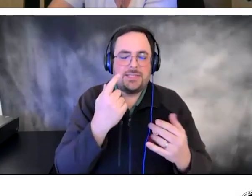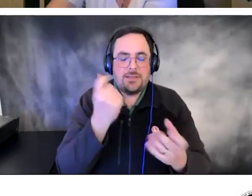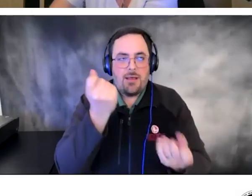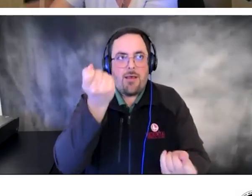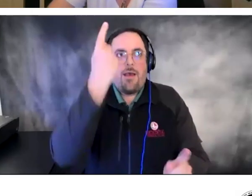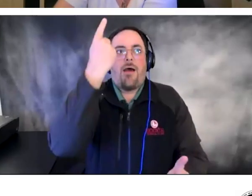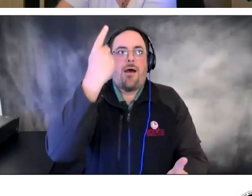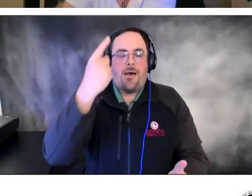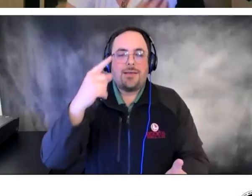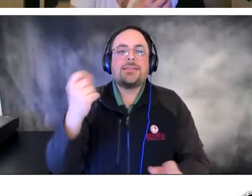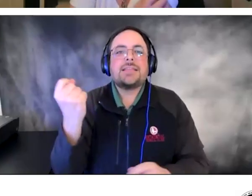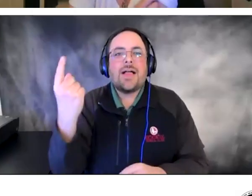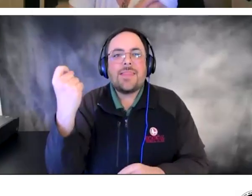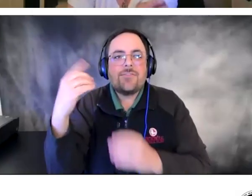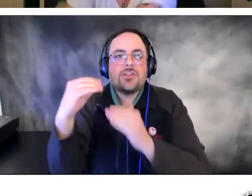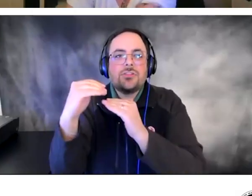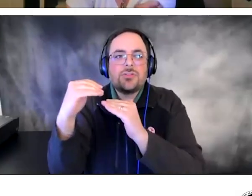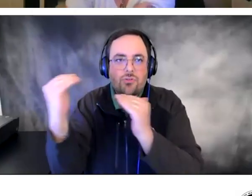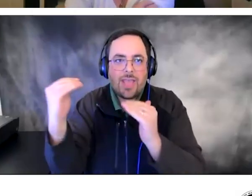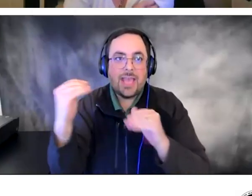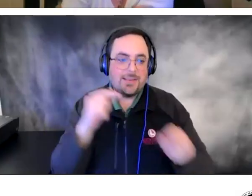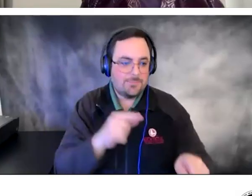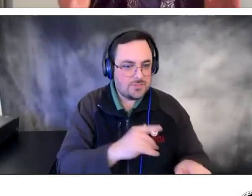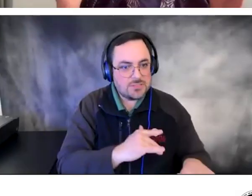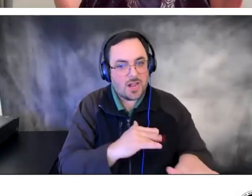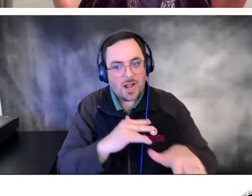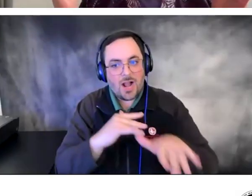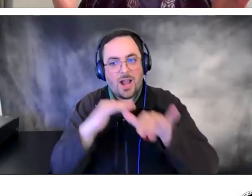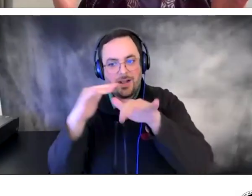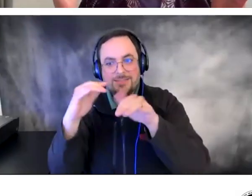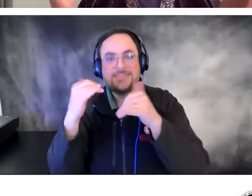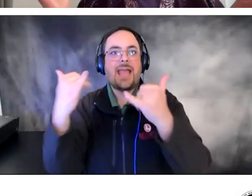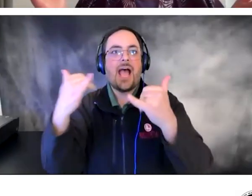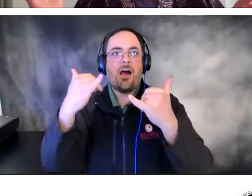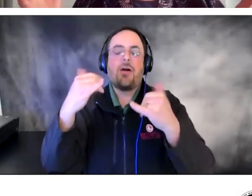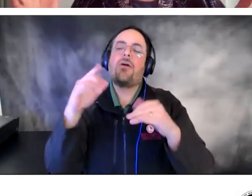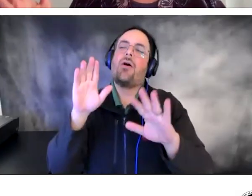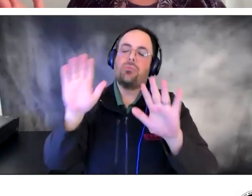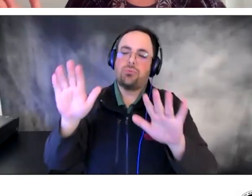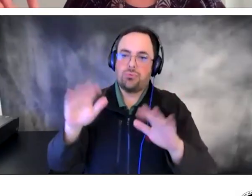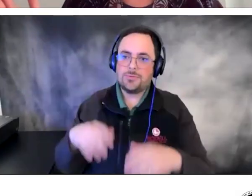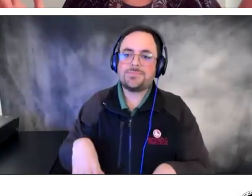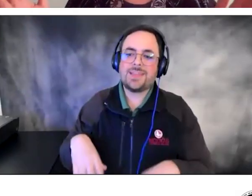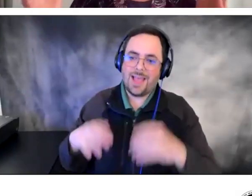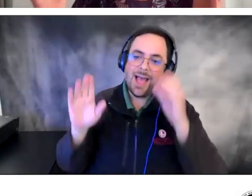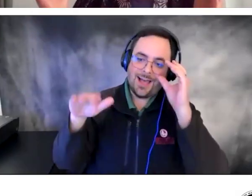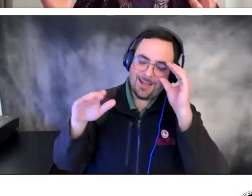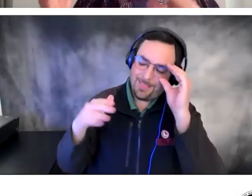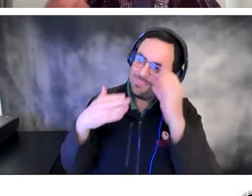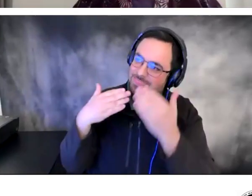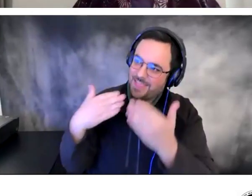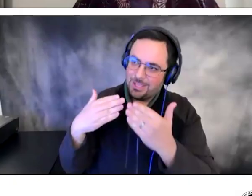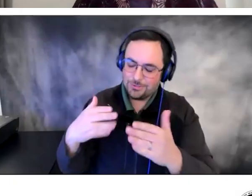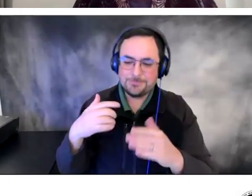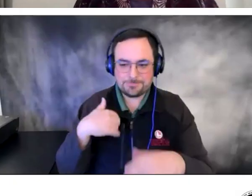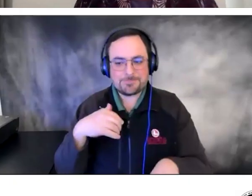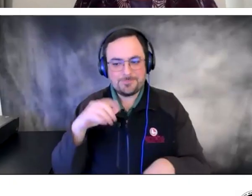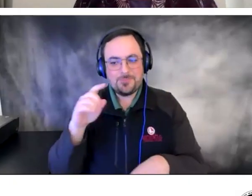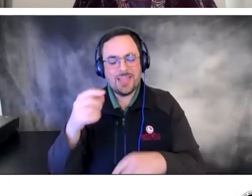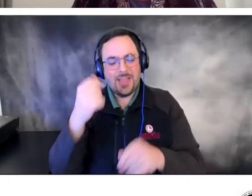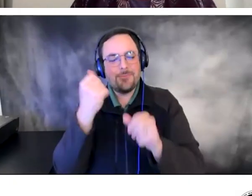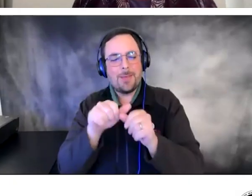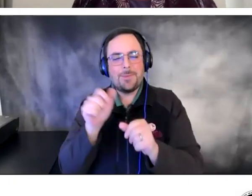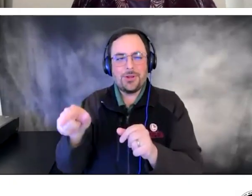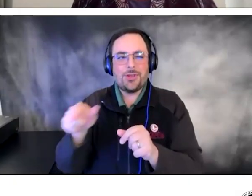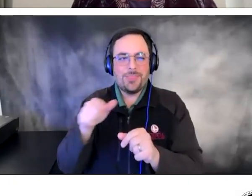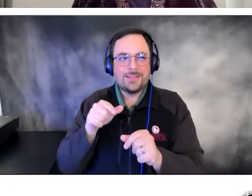in 11th grade and is taking off with it. Thank you so much. I've written a story about a boy whose mother's allowed me to share